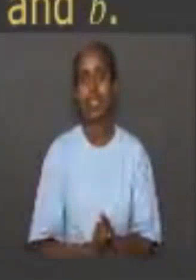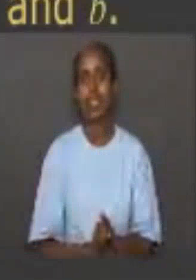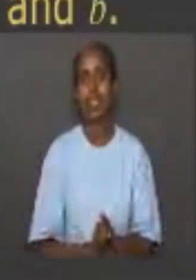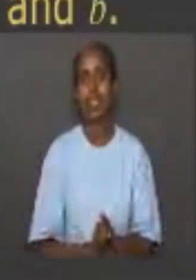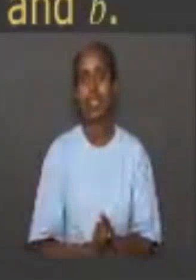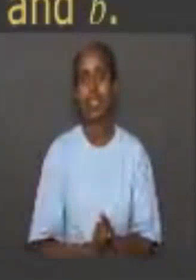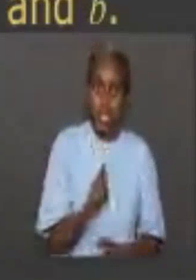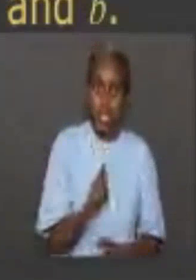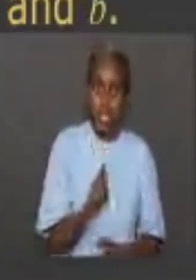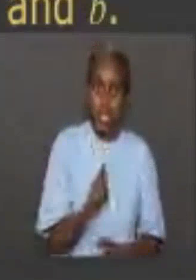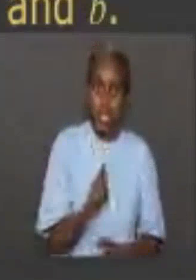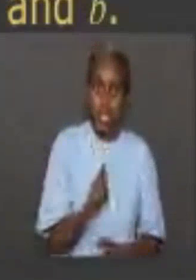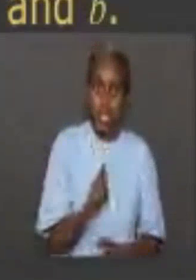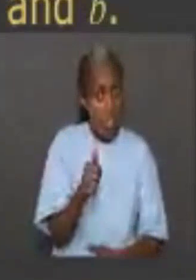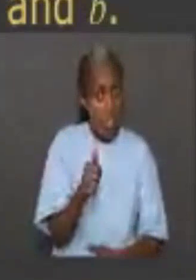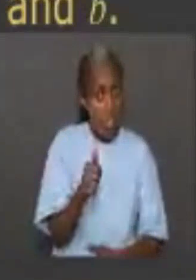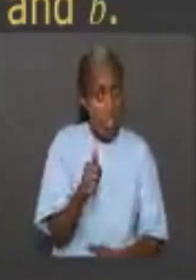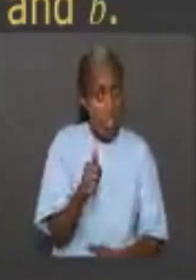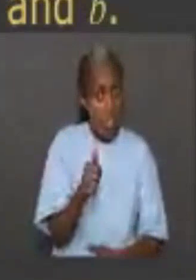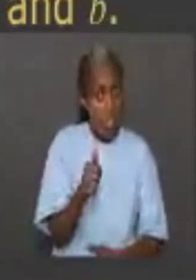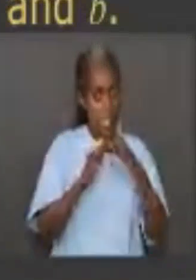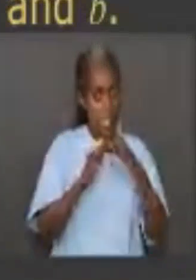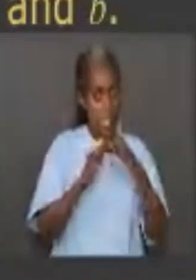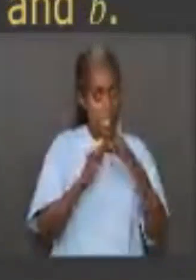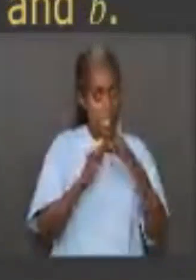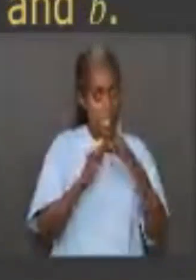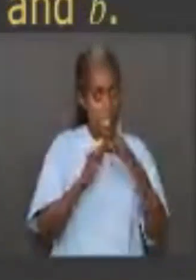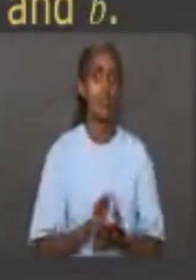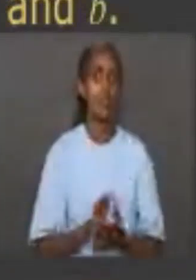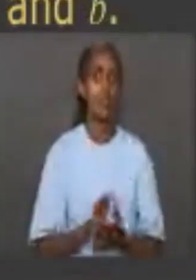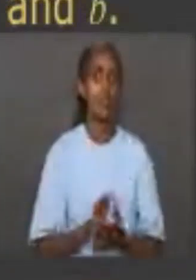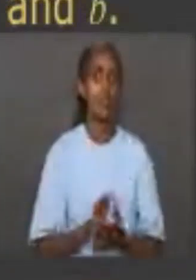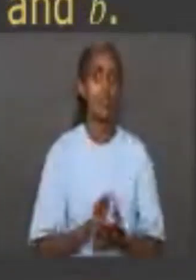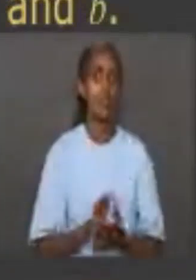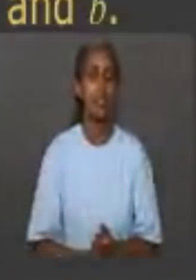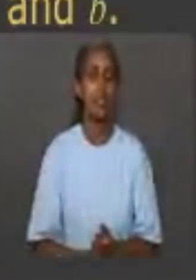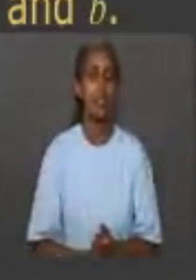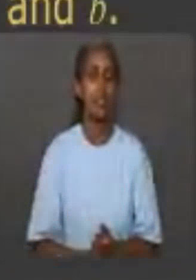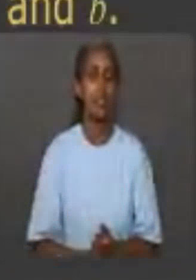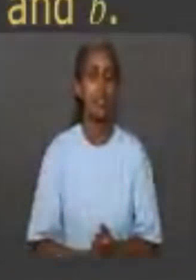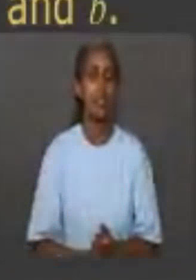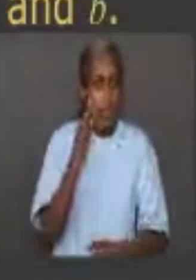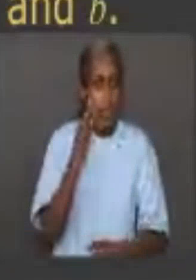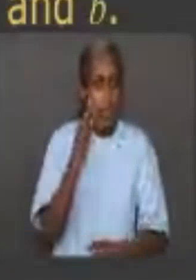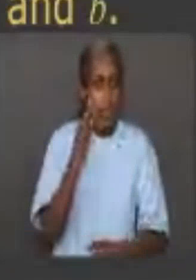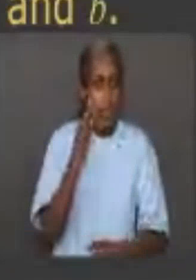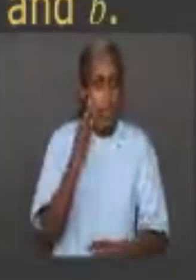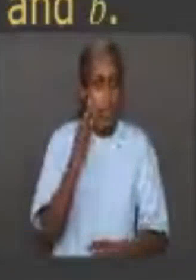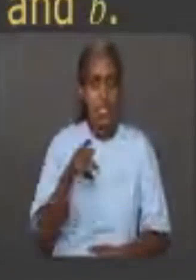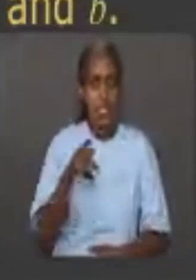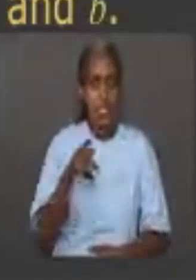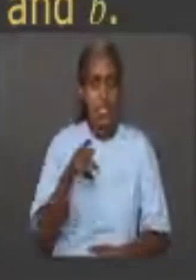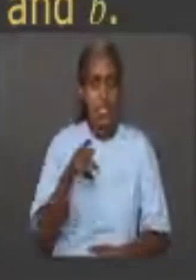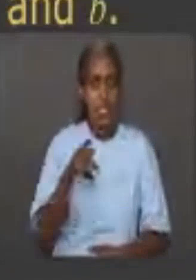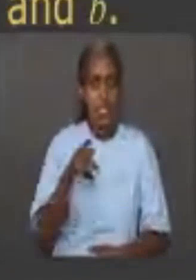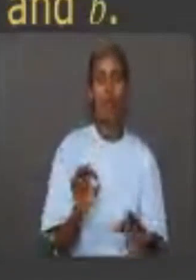a is less than b. If f is a polynomial